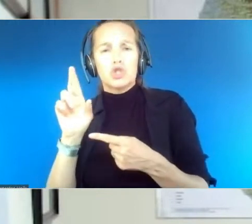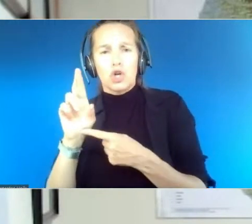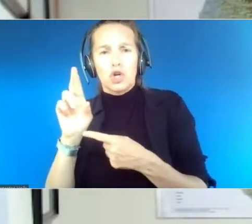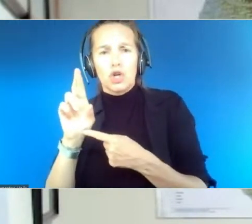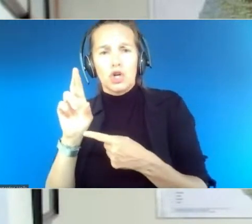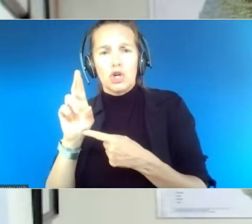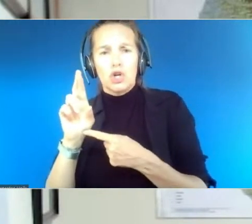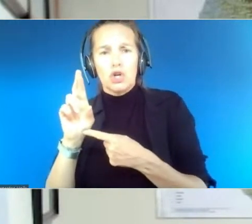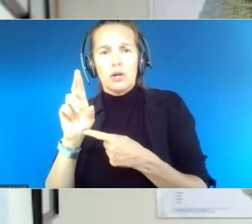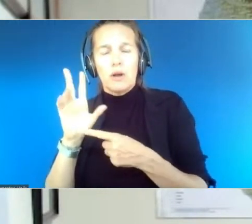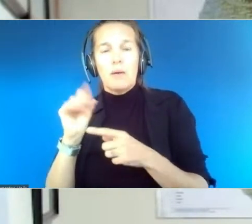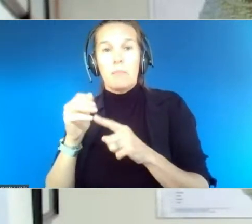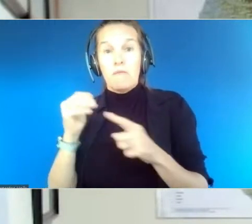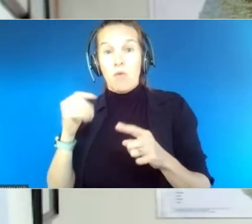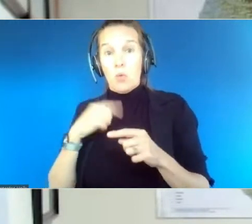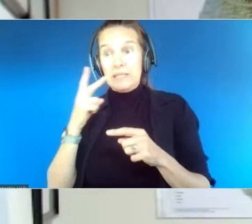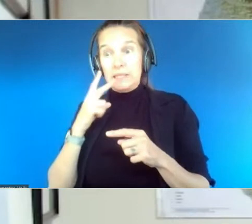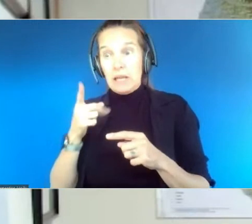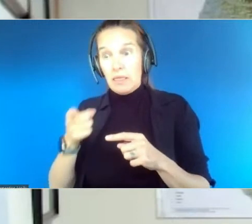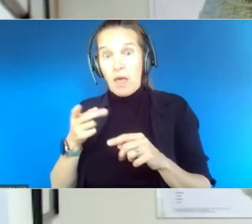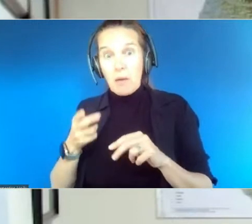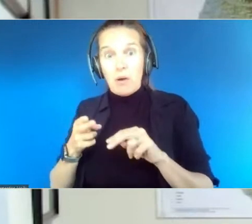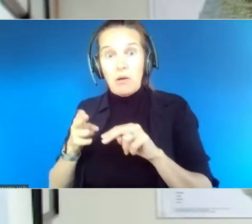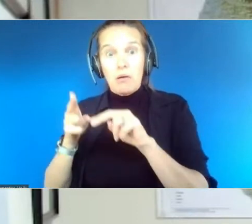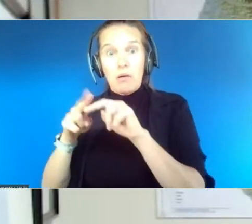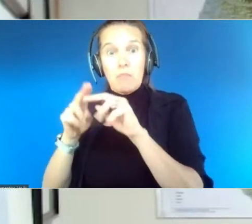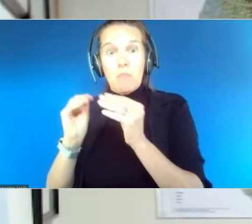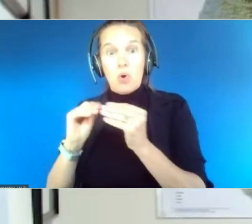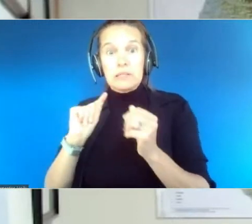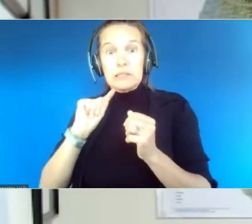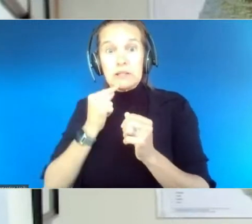efficacy in the more serious infections. And so those